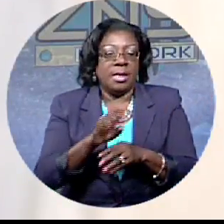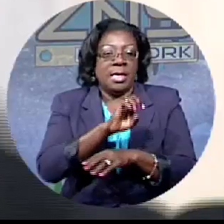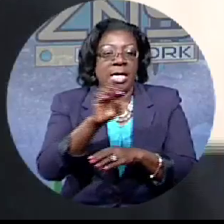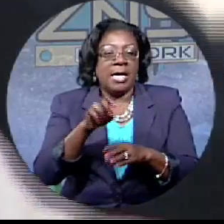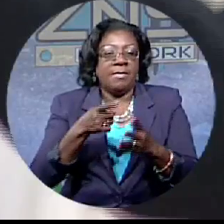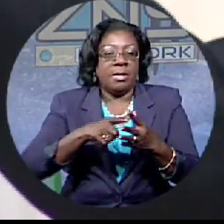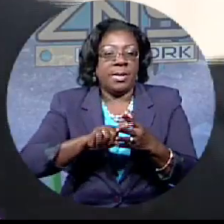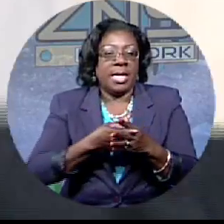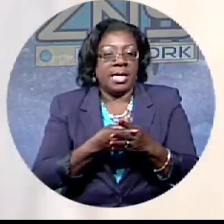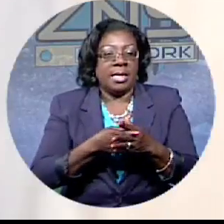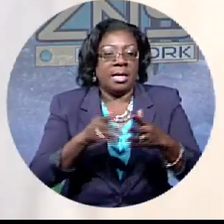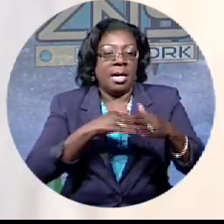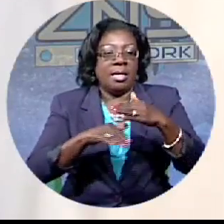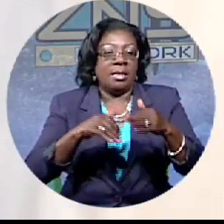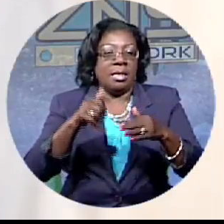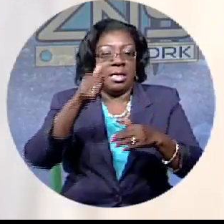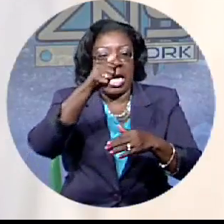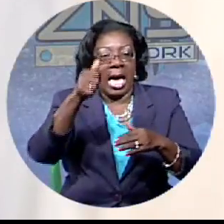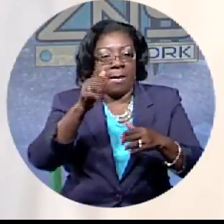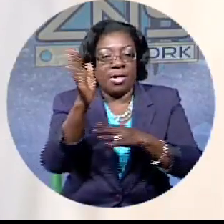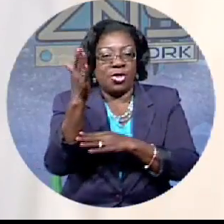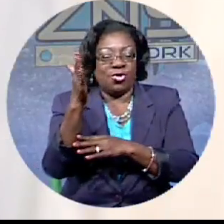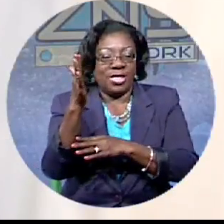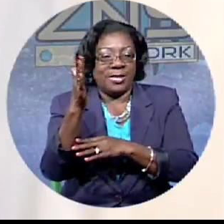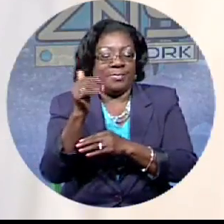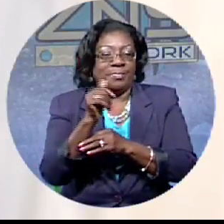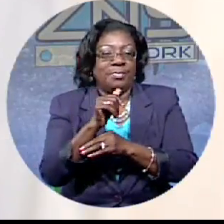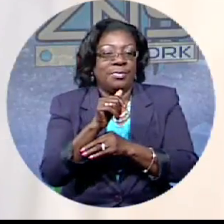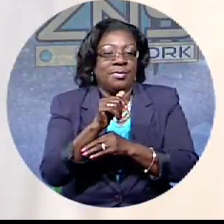even beginning under the almond tree, or they call it the diddy